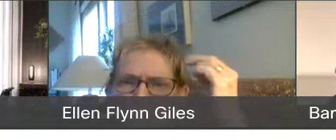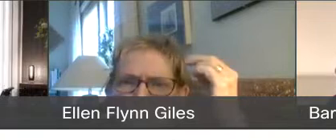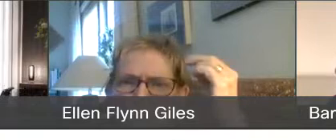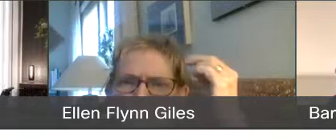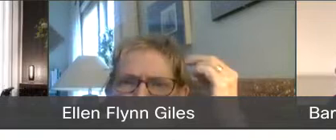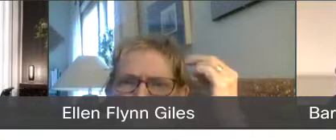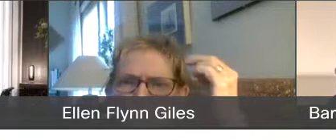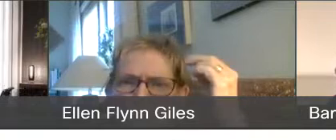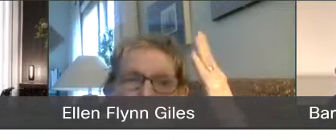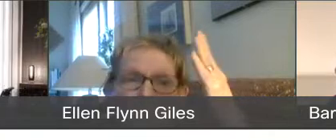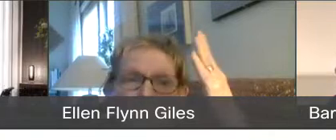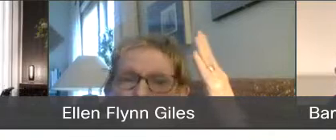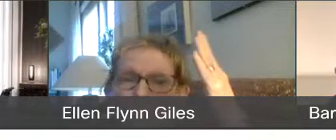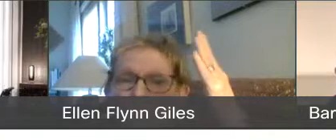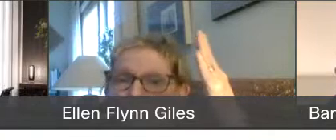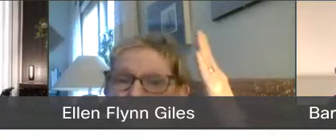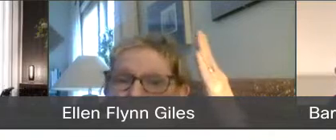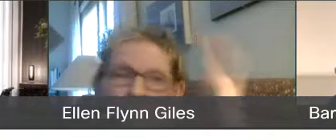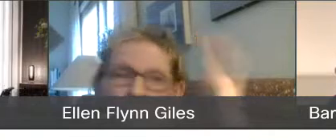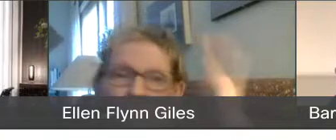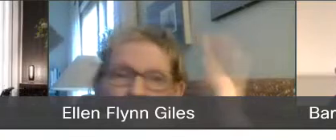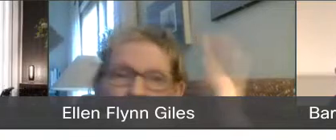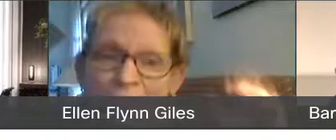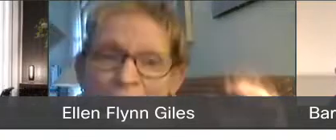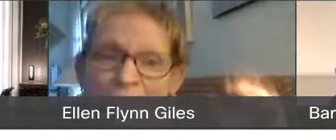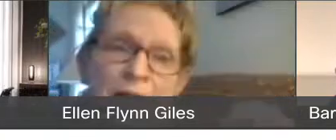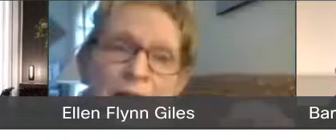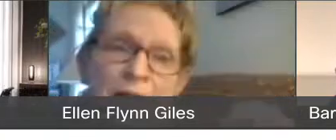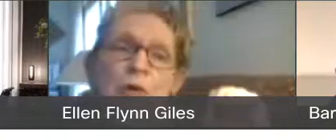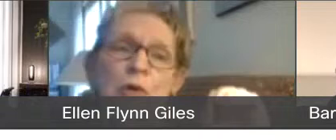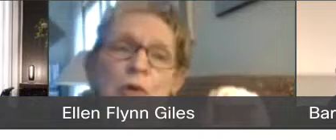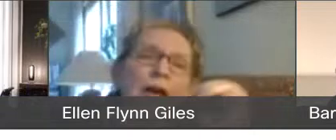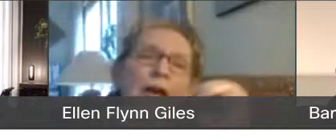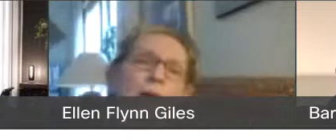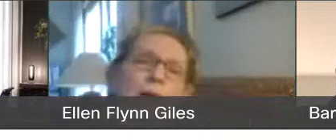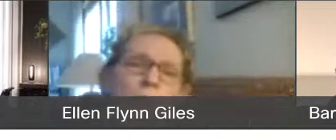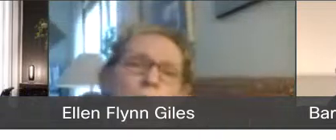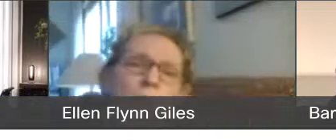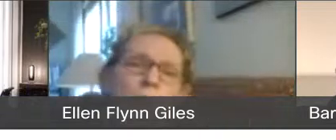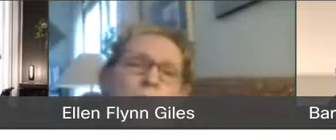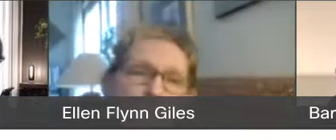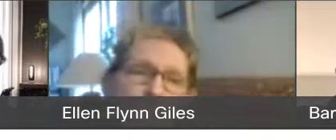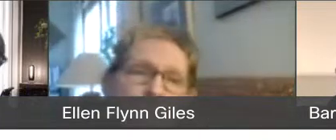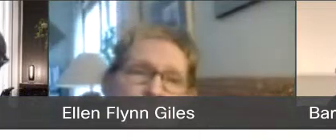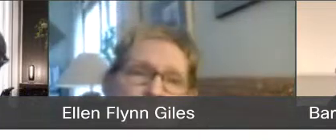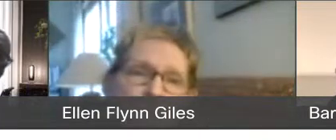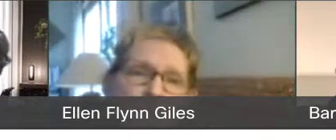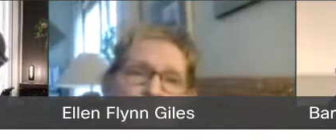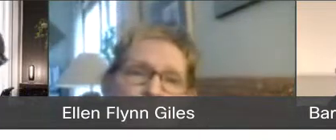you had a face. I'll go ahead and move that we approve a